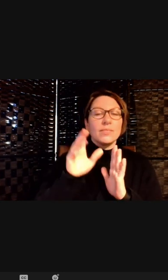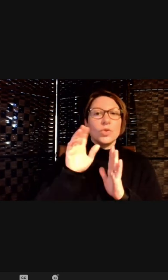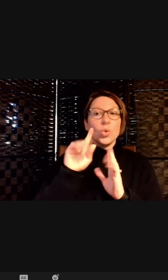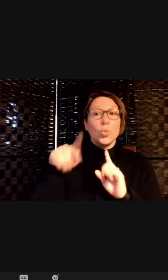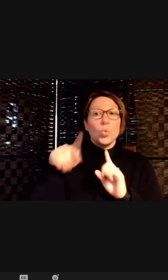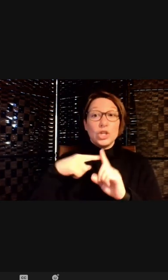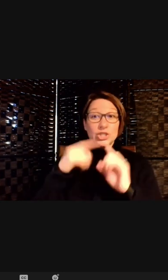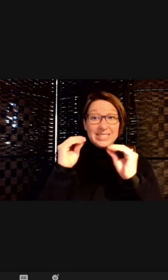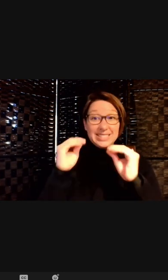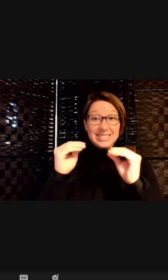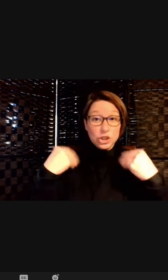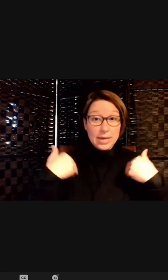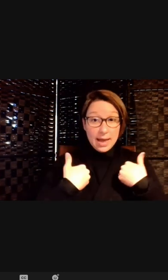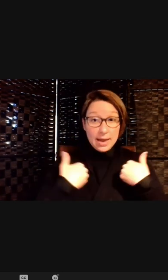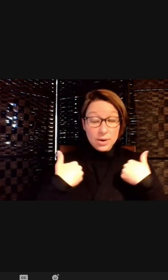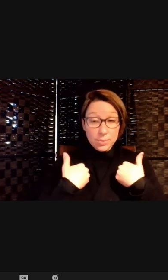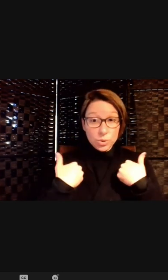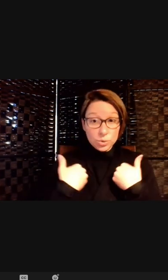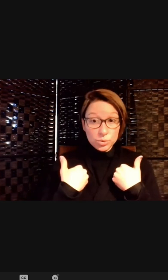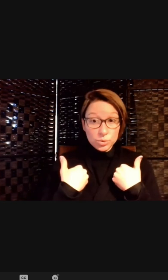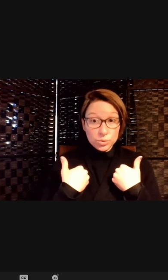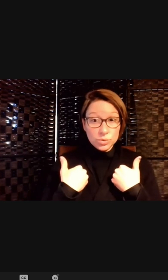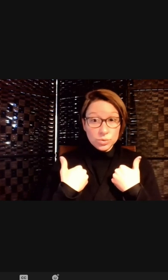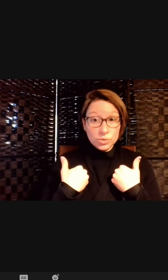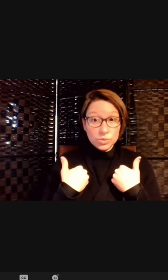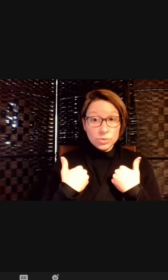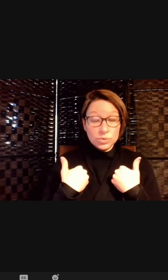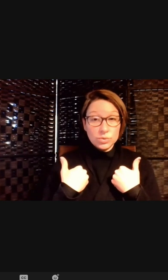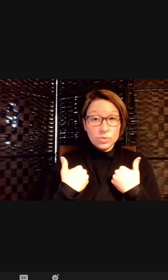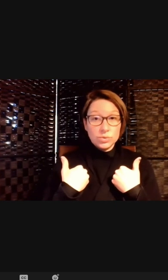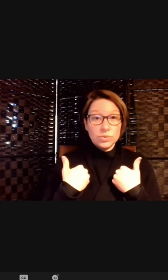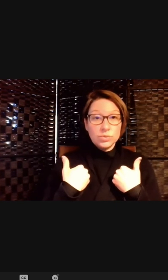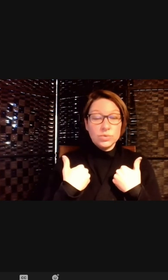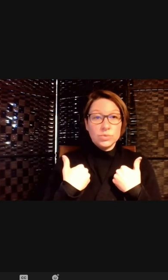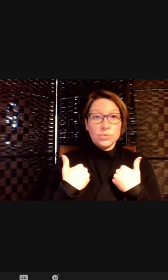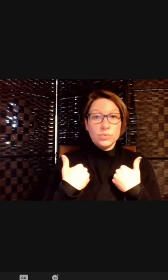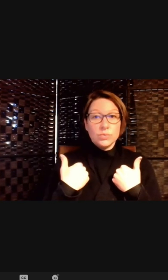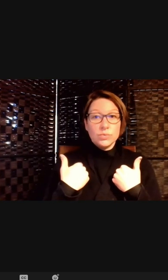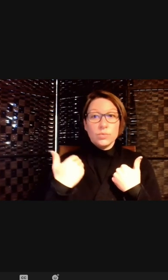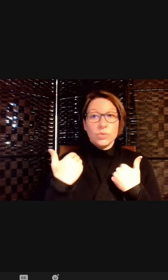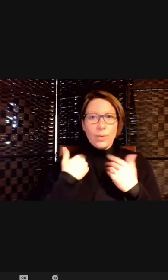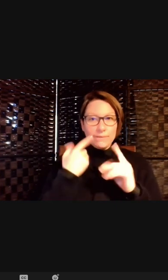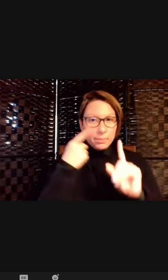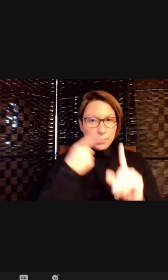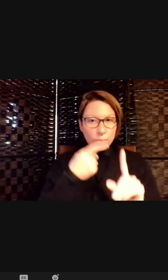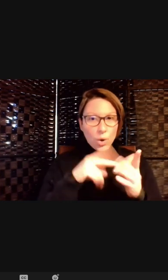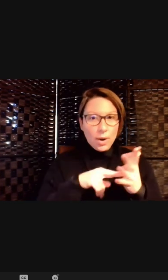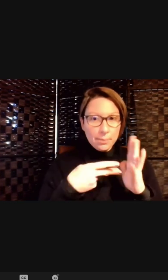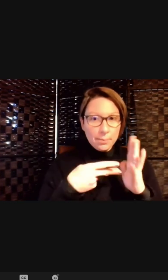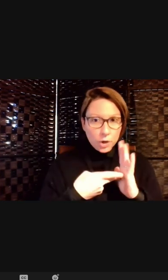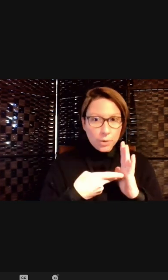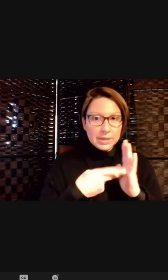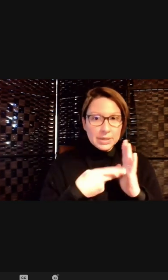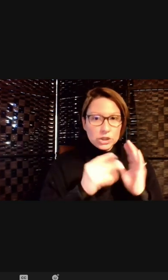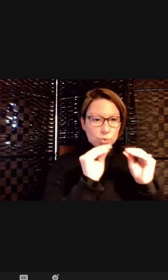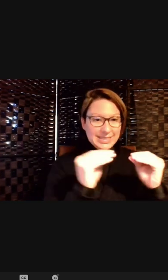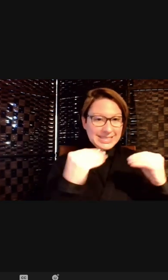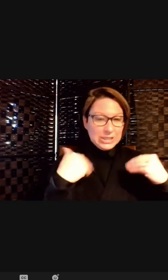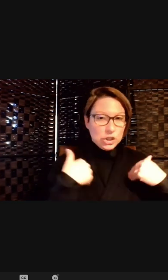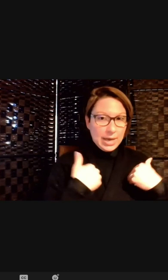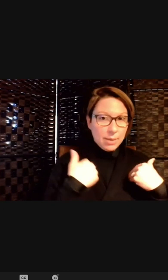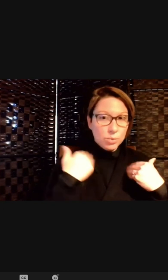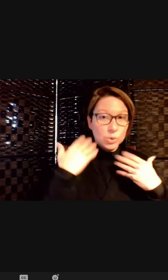you're teaching animals, there is a point and purpose like we would for any learner to teach the animal